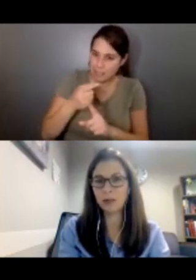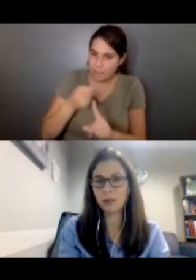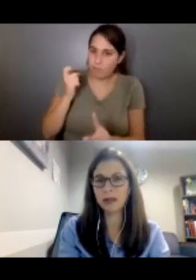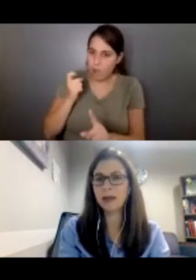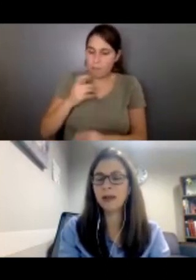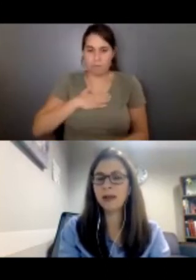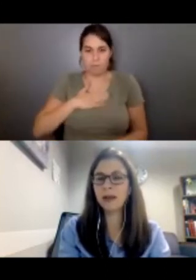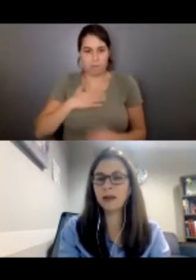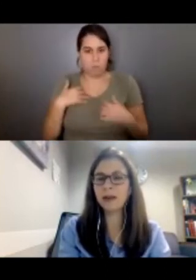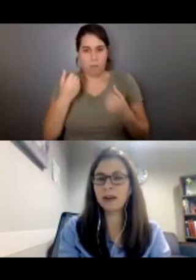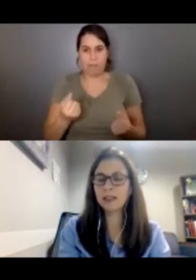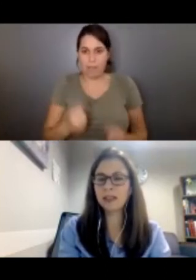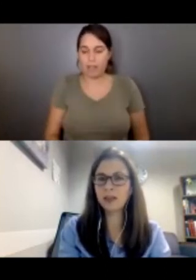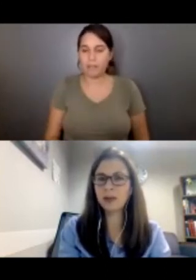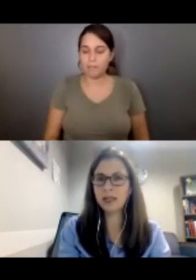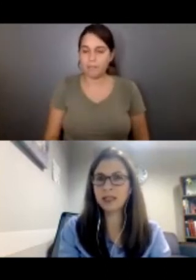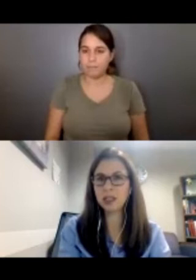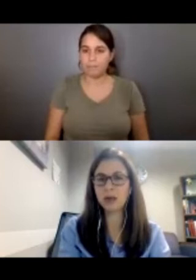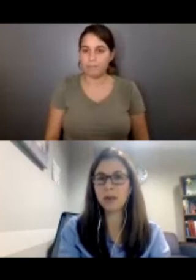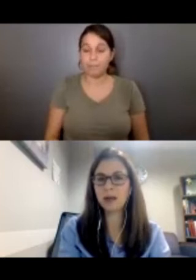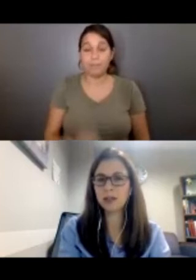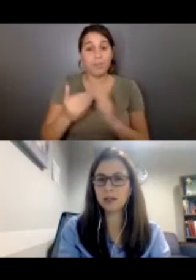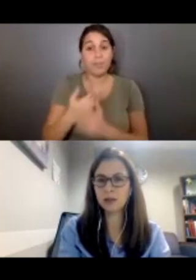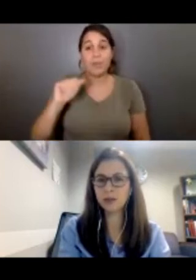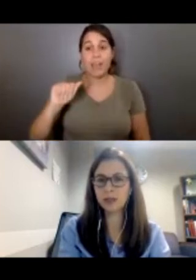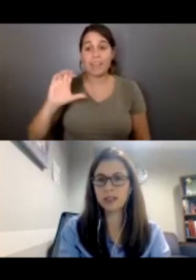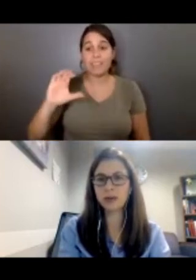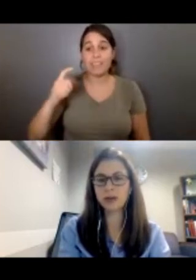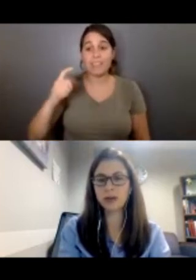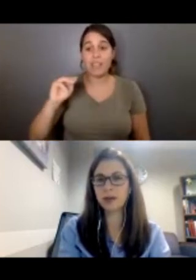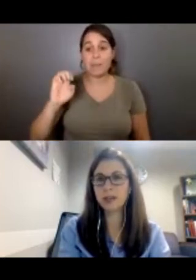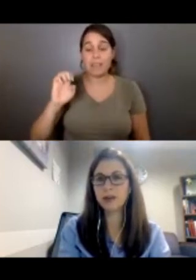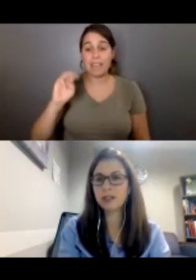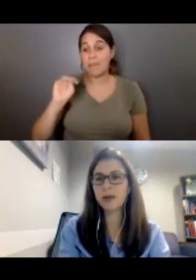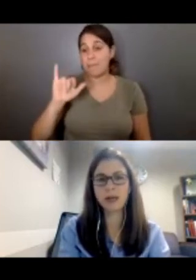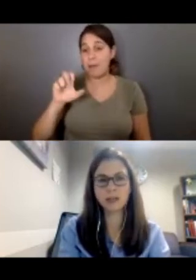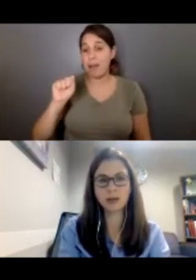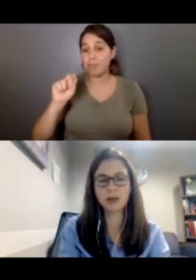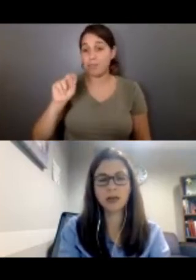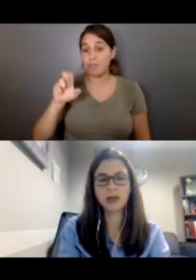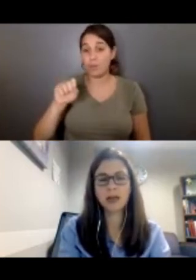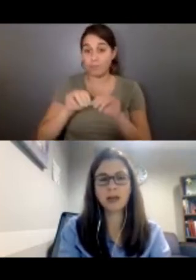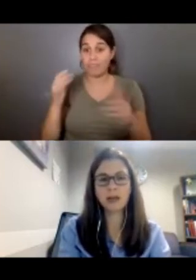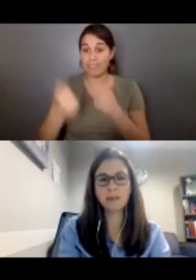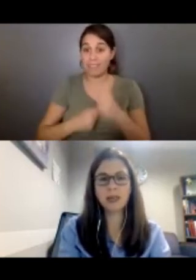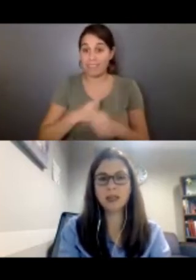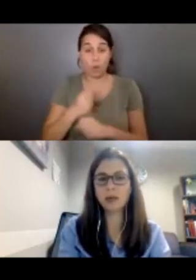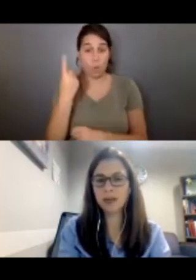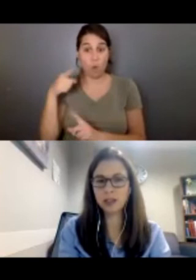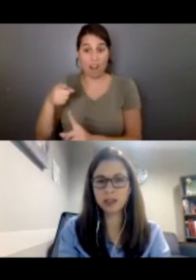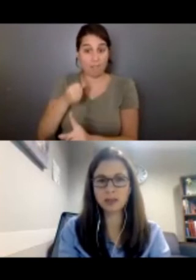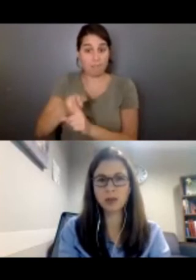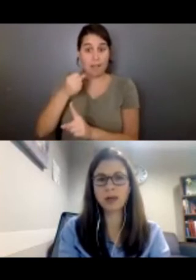own well-being. In fact, the new ACGME milestones released earlier this year, there's now a milestone in